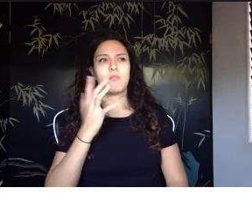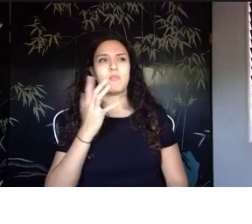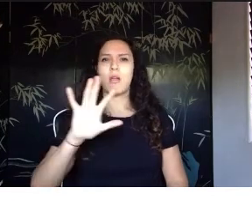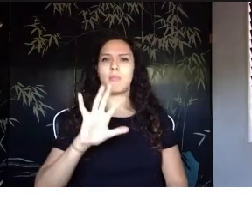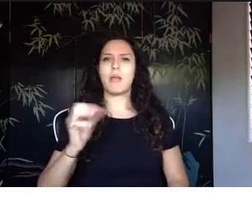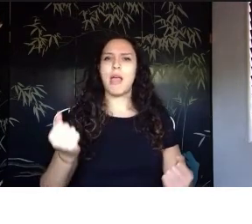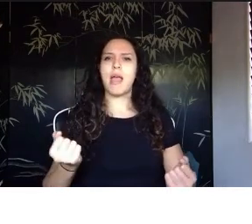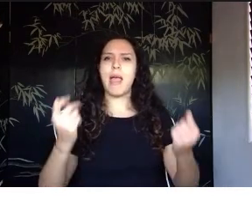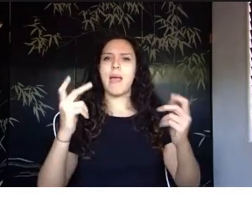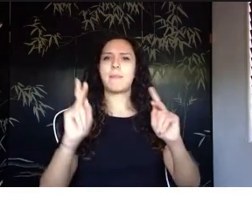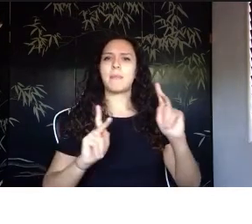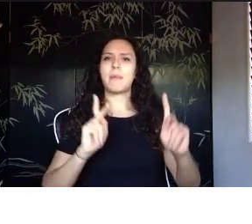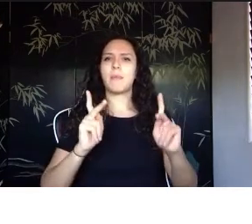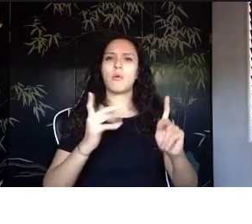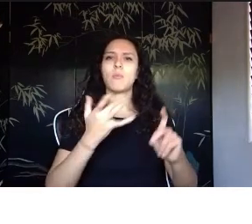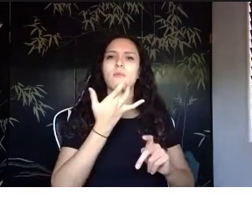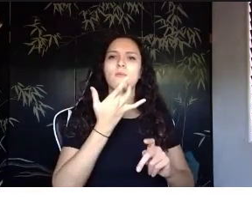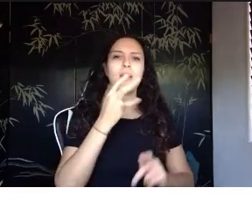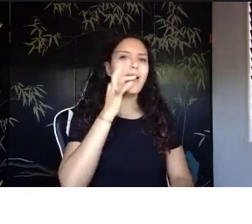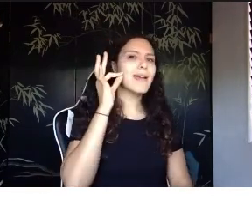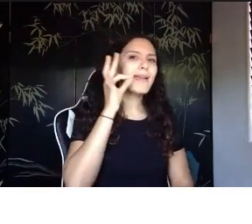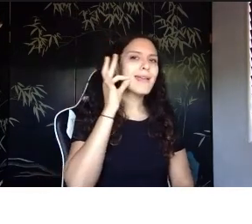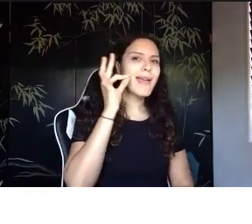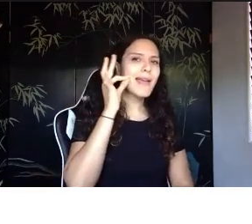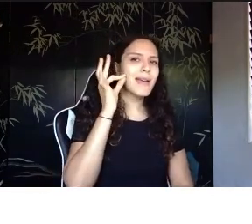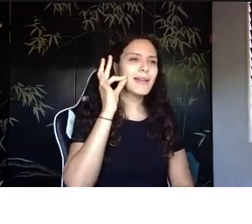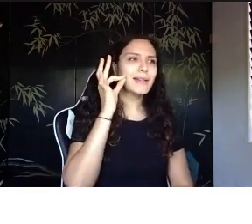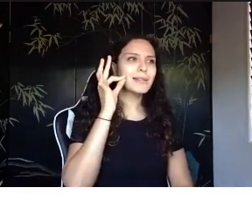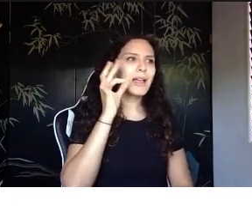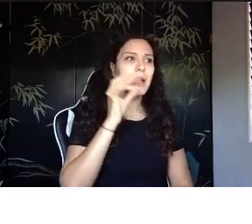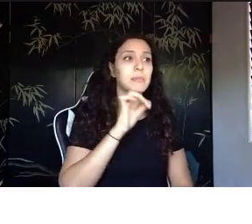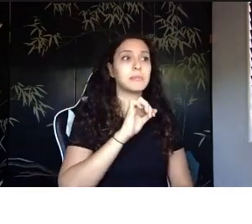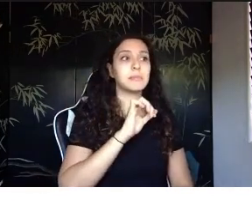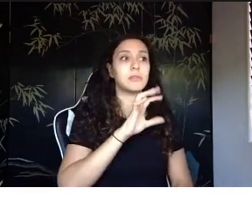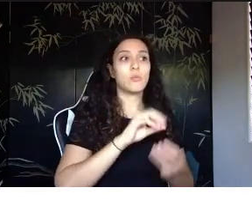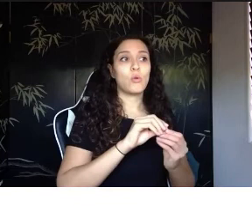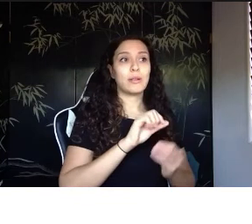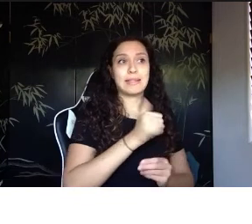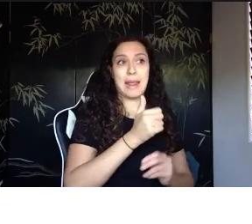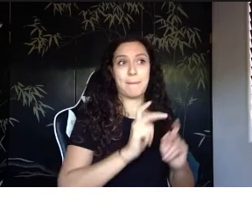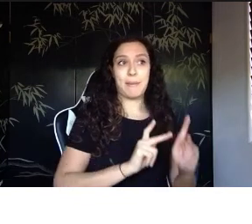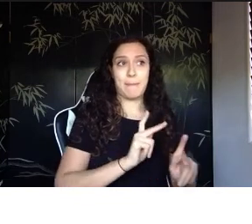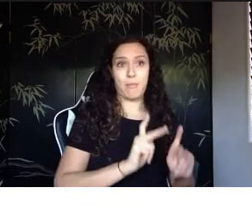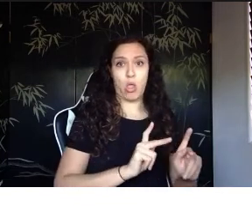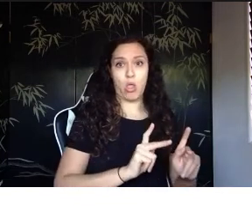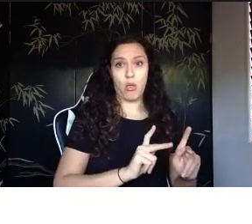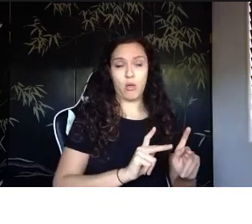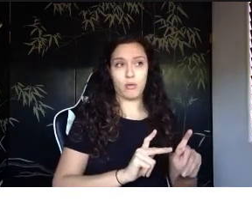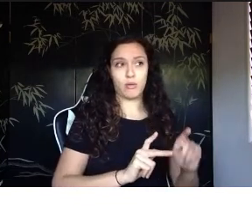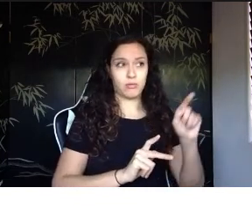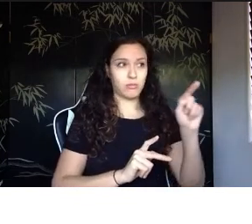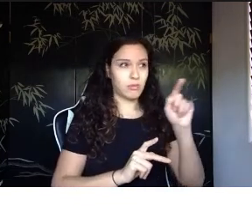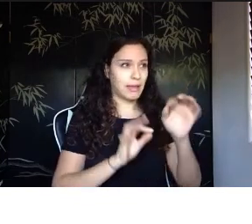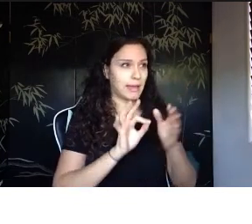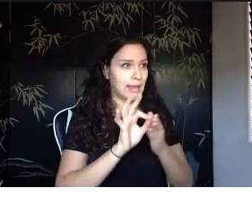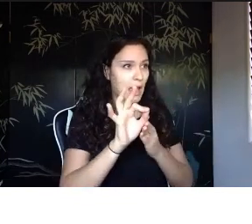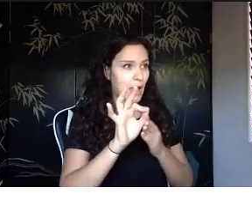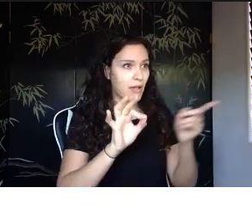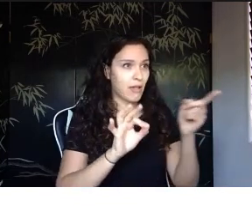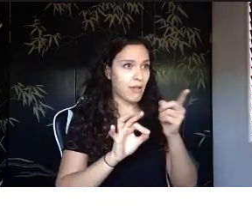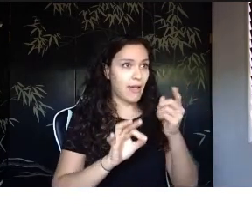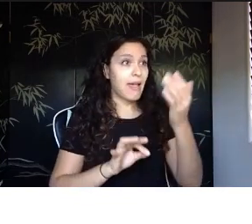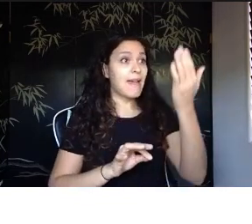All right, it says approximately how many people would want a cat if there were only 10 people? Okay, well, there are 15